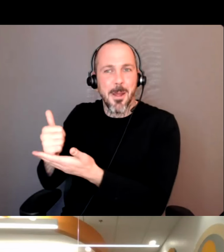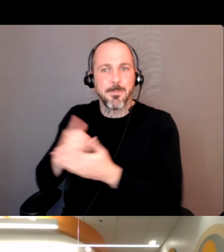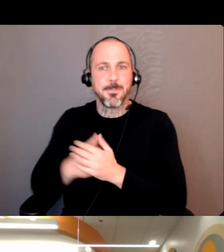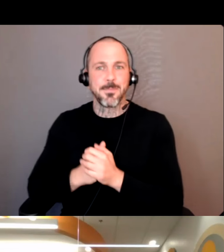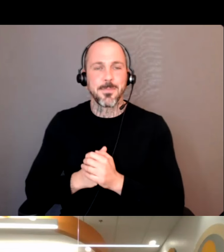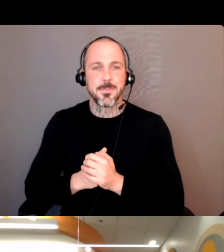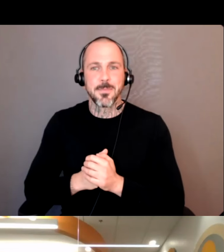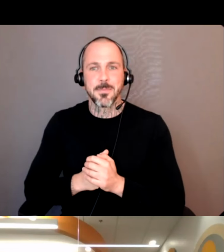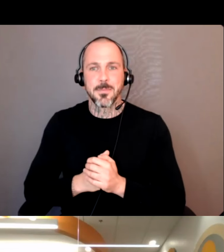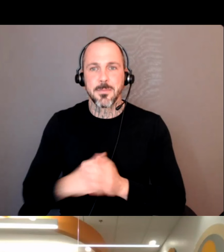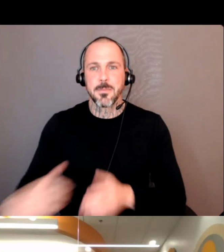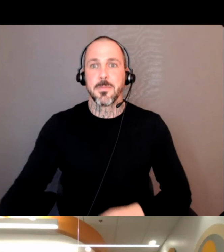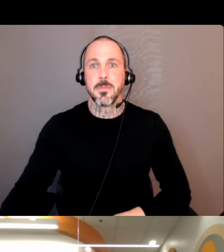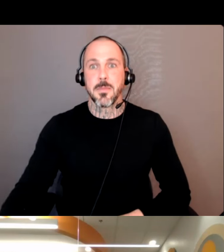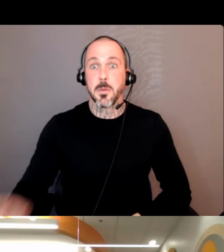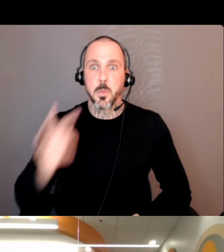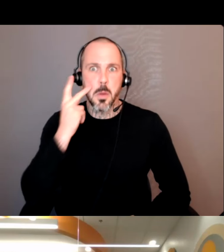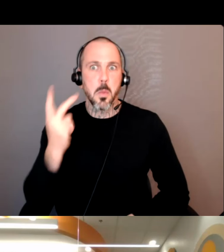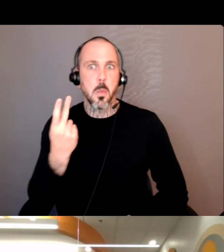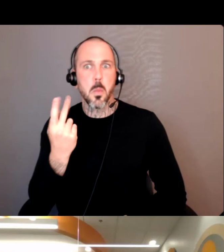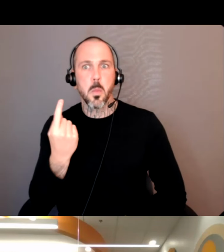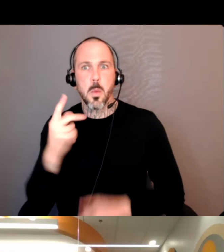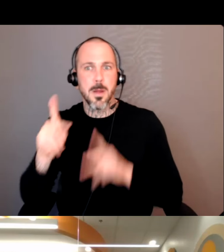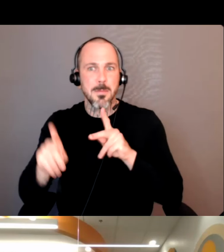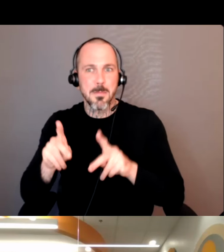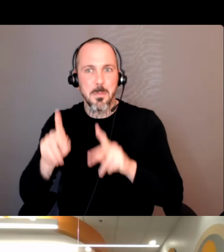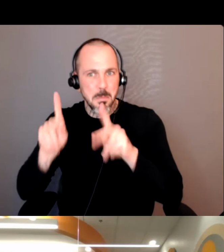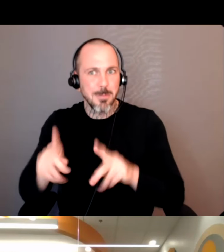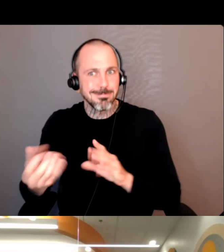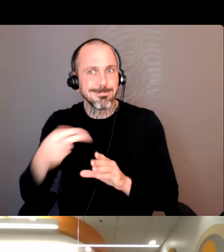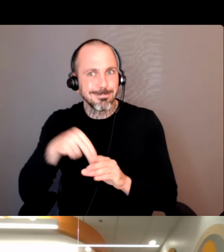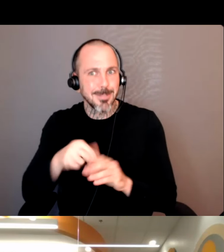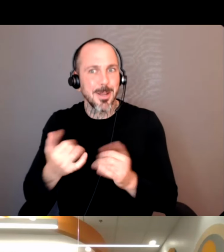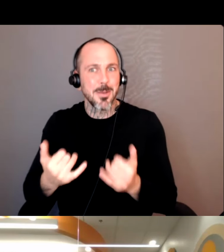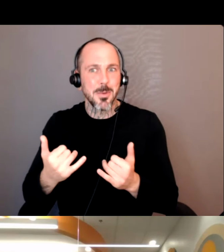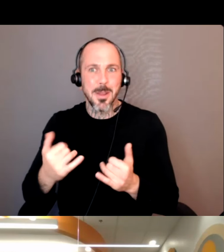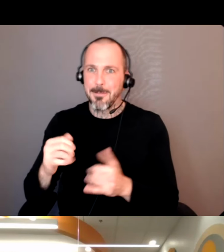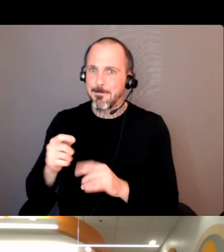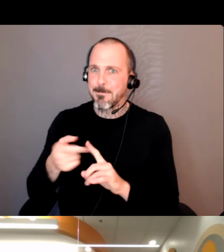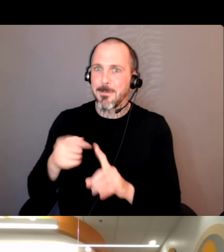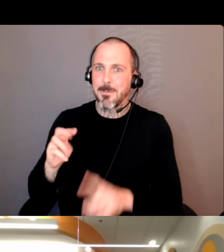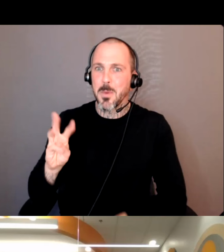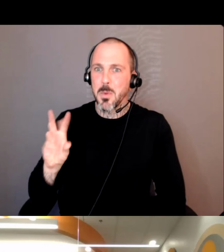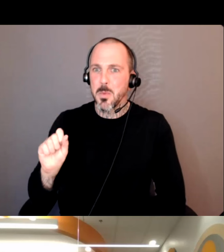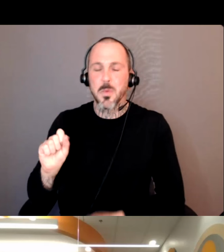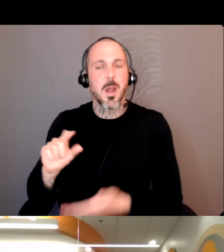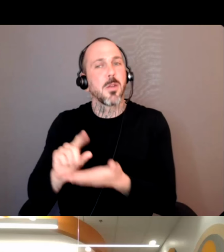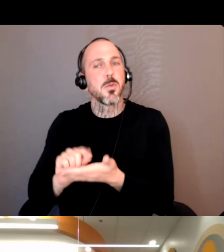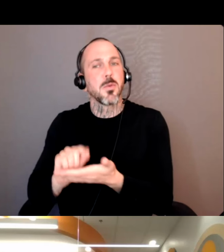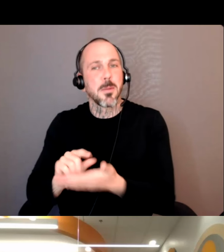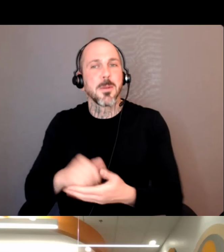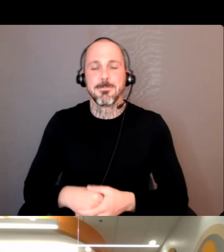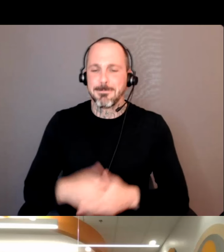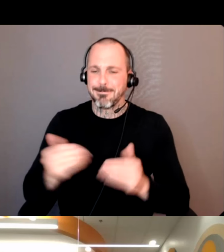who's taking part, which is awesome. So we can share that information to the public to get this information out. And we know we try to do as